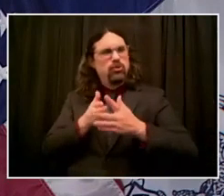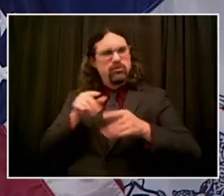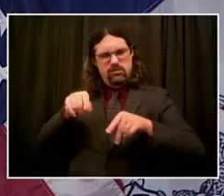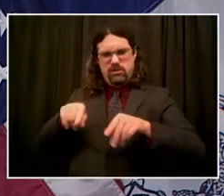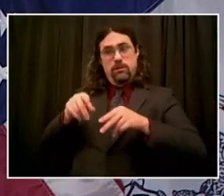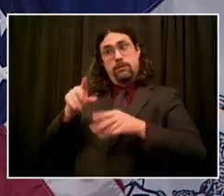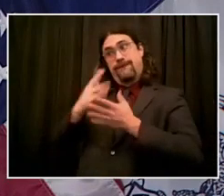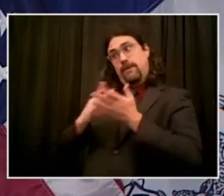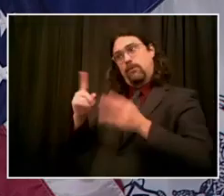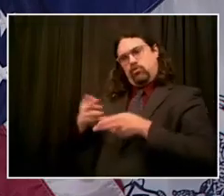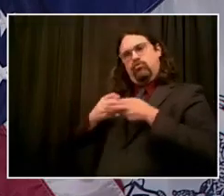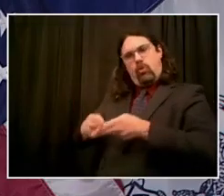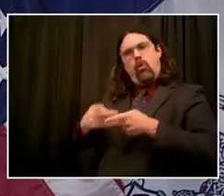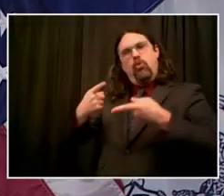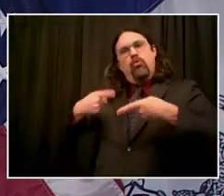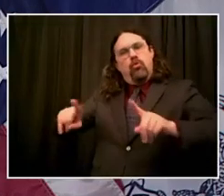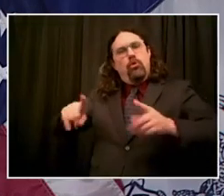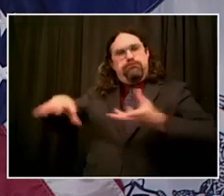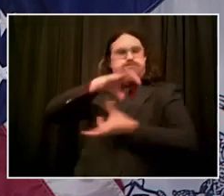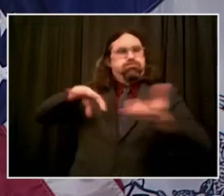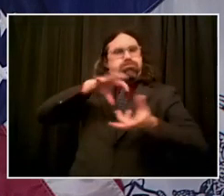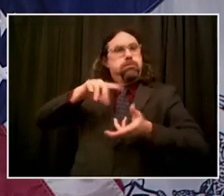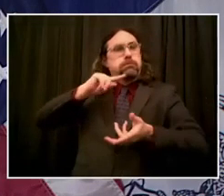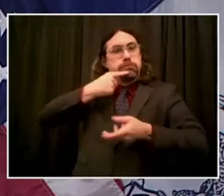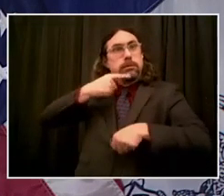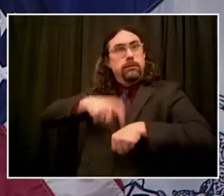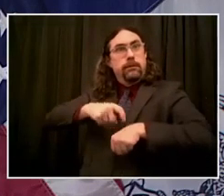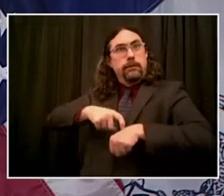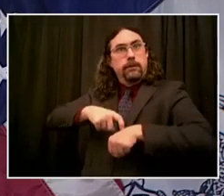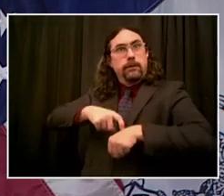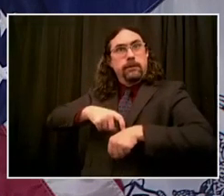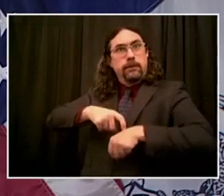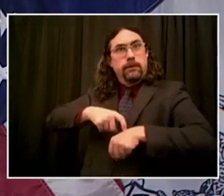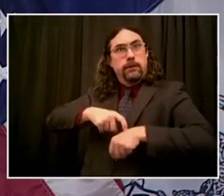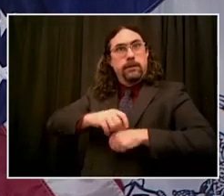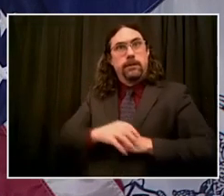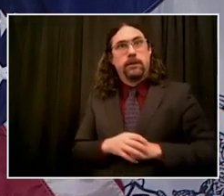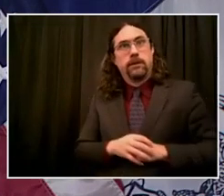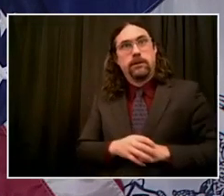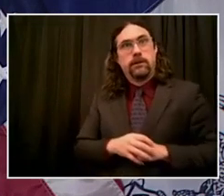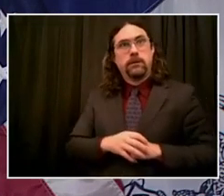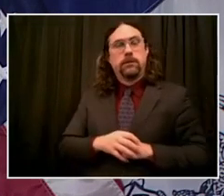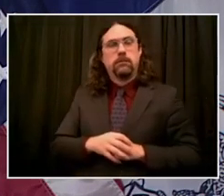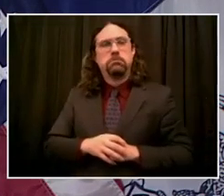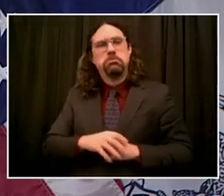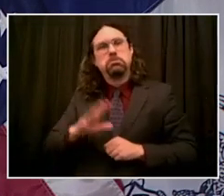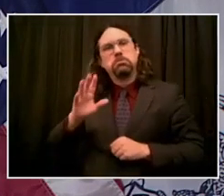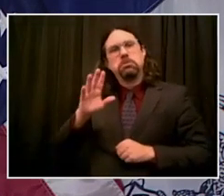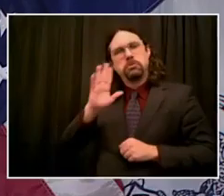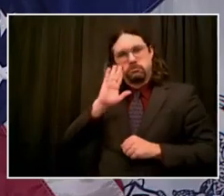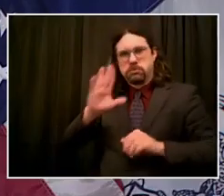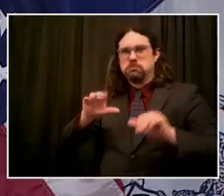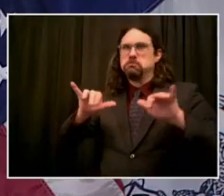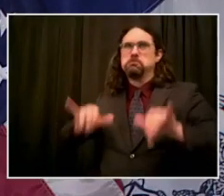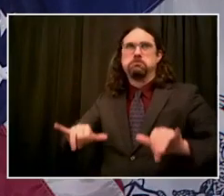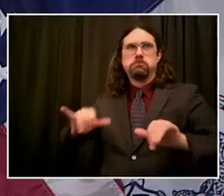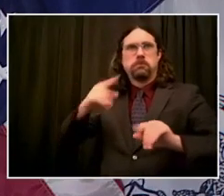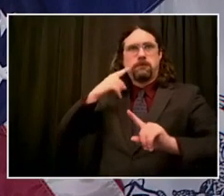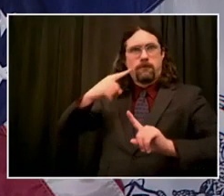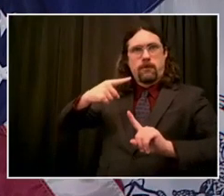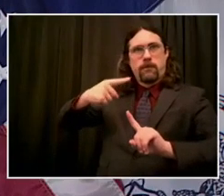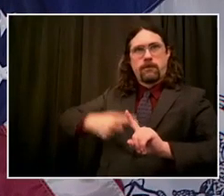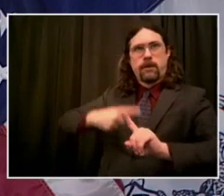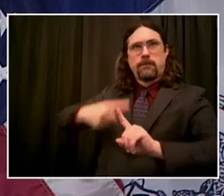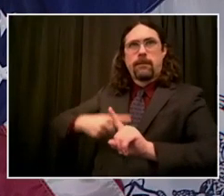definition. But we'll work with the state and the MTA on when that endpoint will be. But again, I understand everyone rightfully, and I don't ever